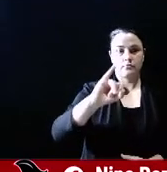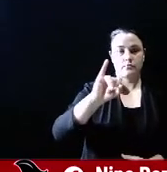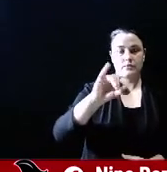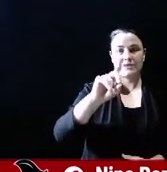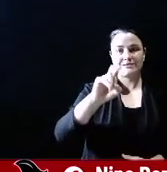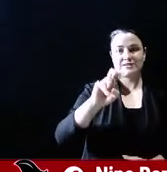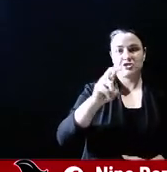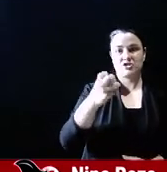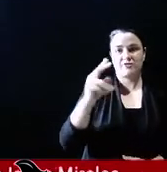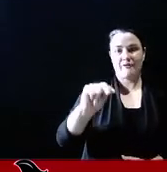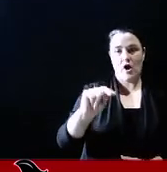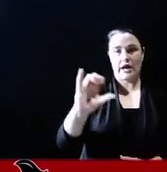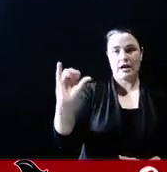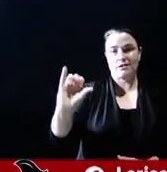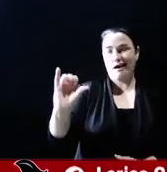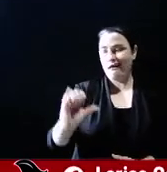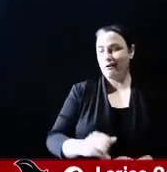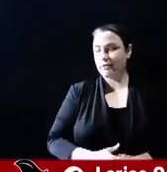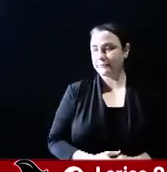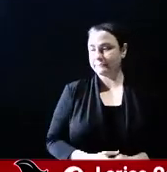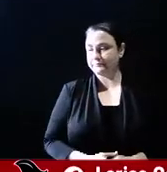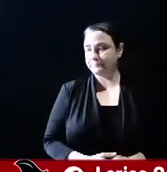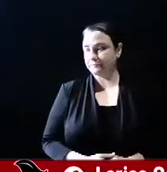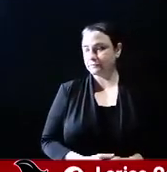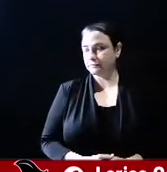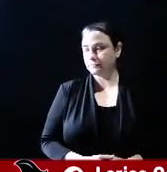Devon Tyreek Young.